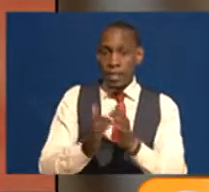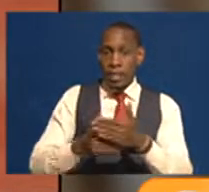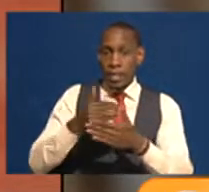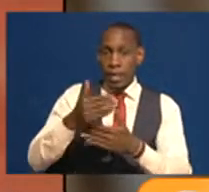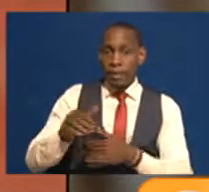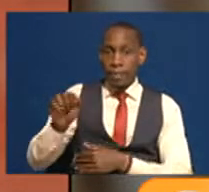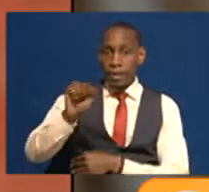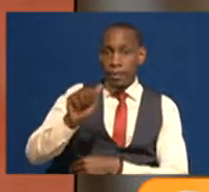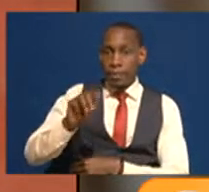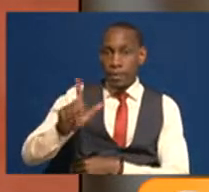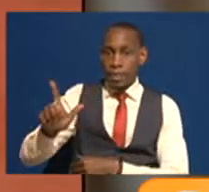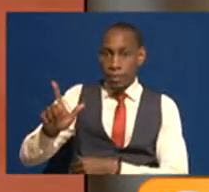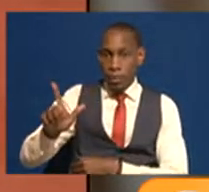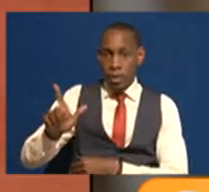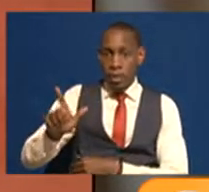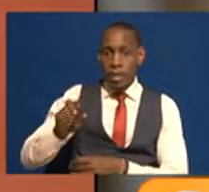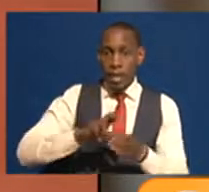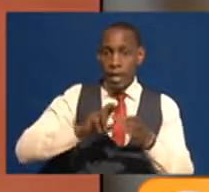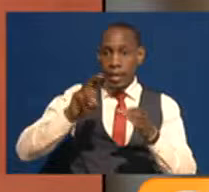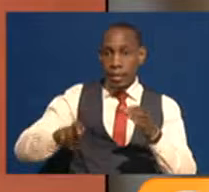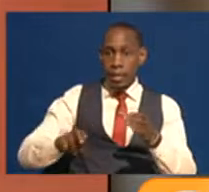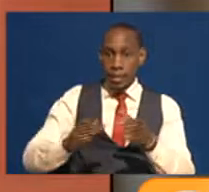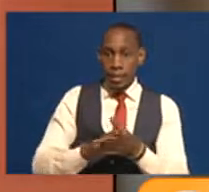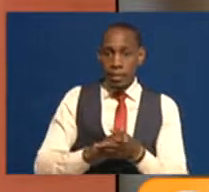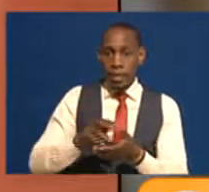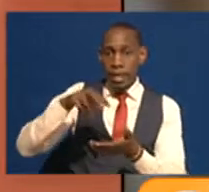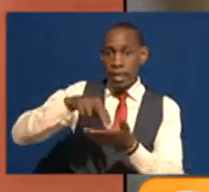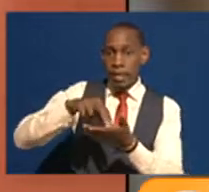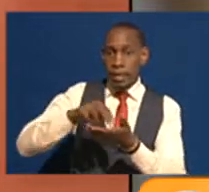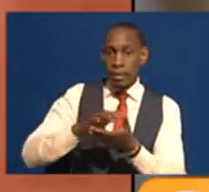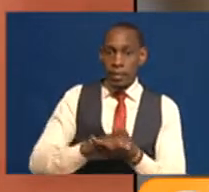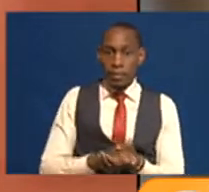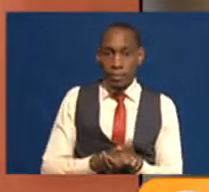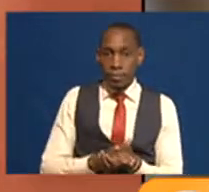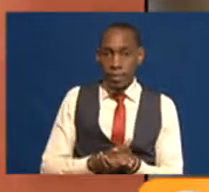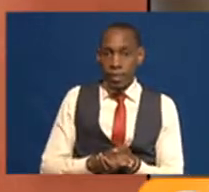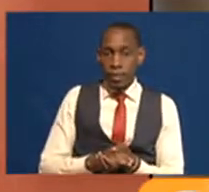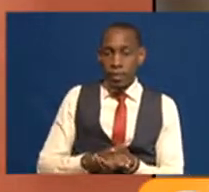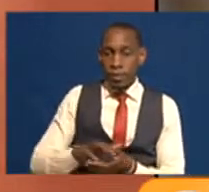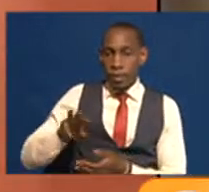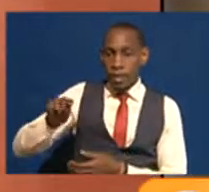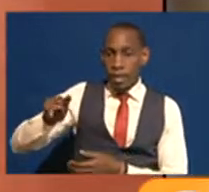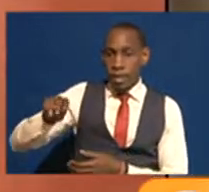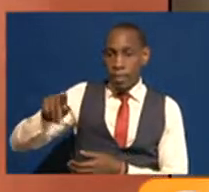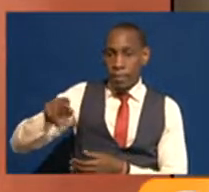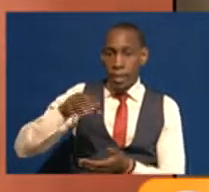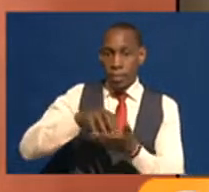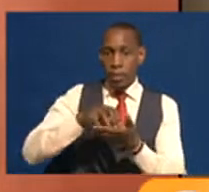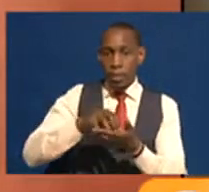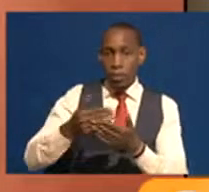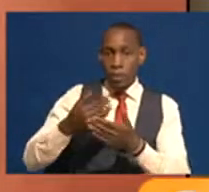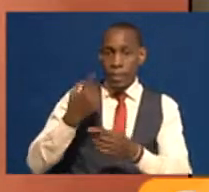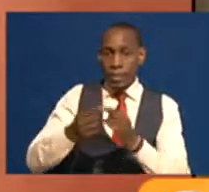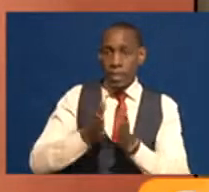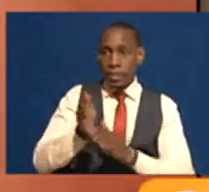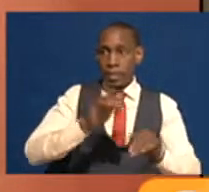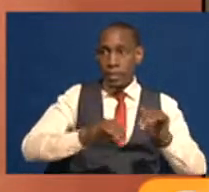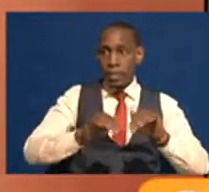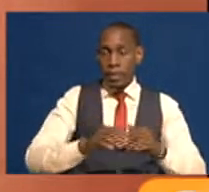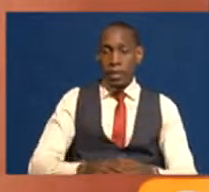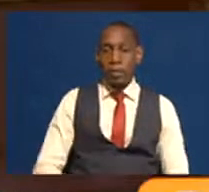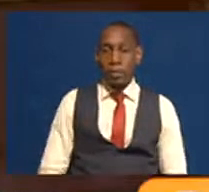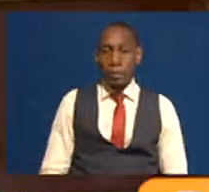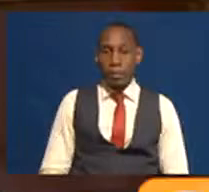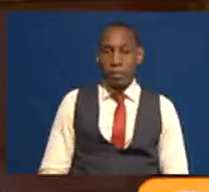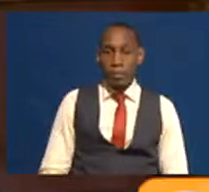Samuel Chepkonga, who resigned to contest for the Ainabkoi parliamentary seat in last year's general